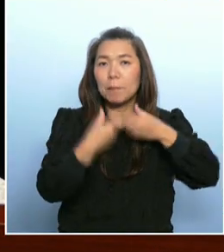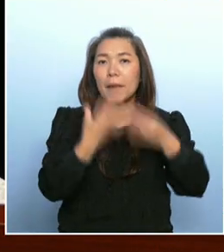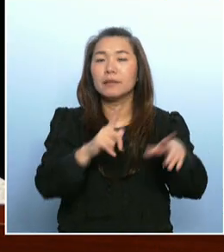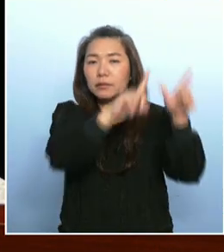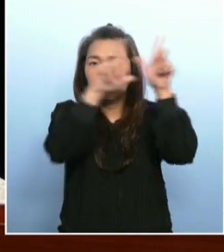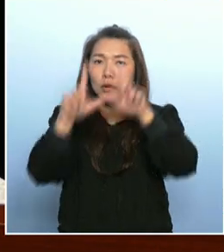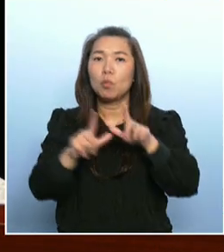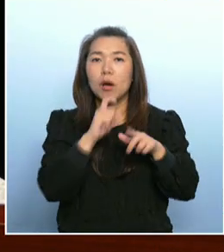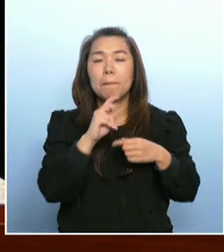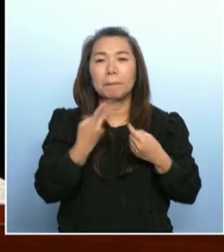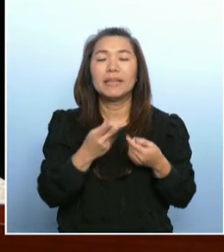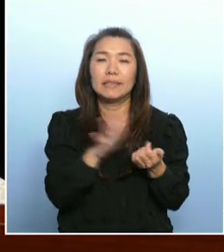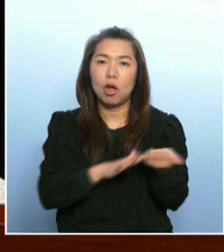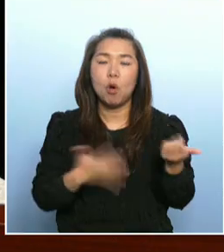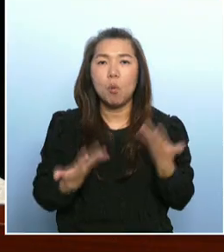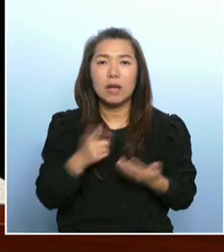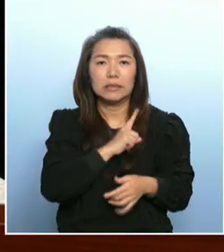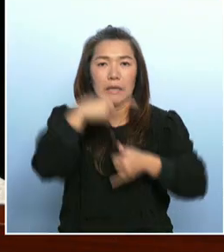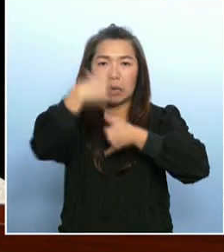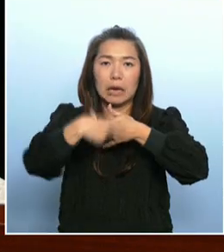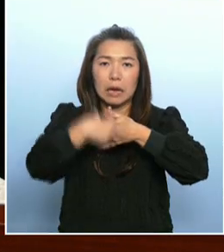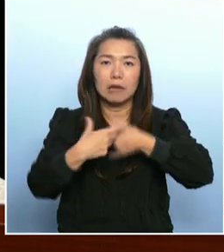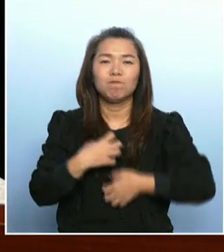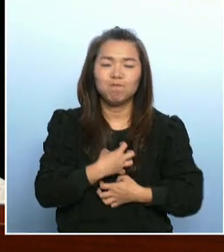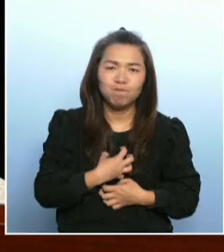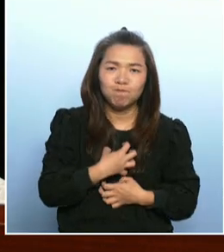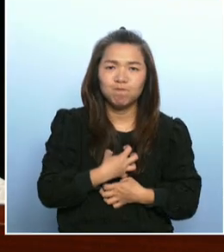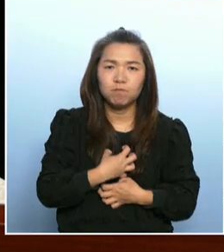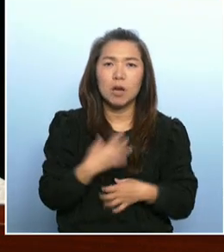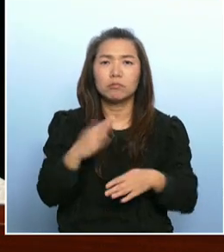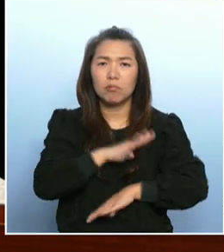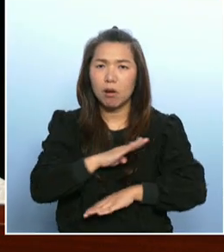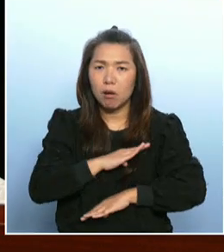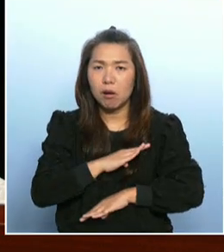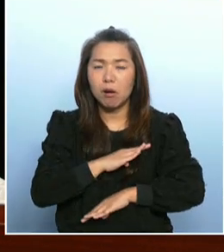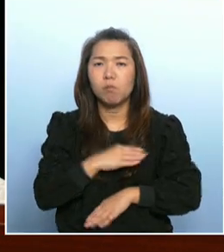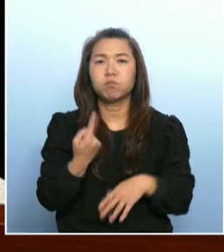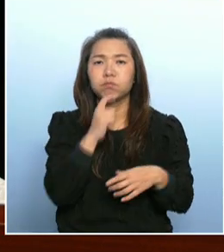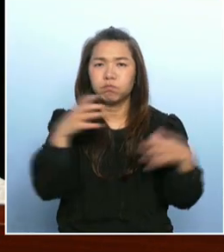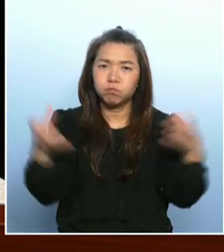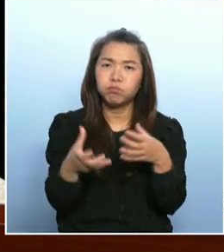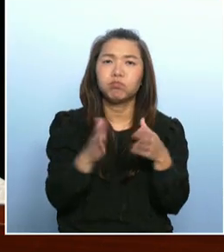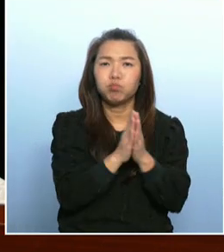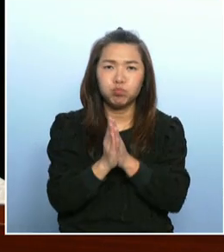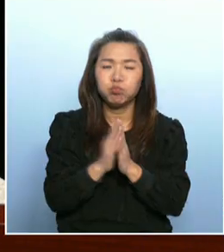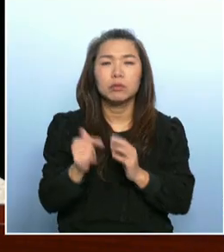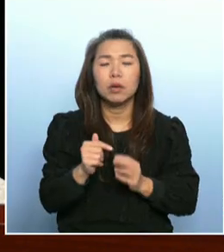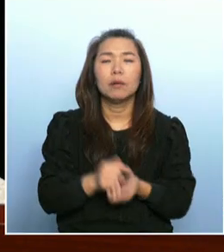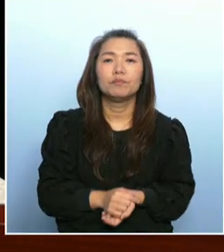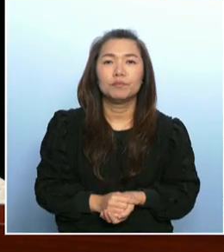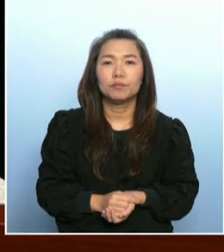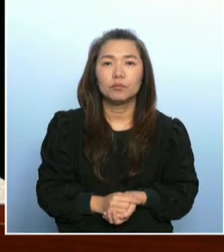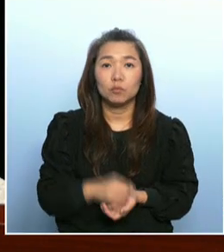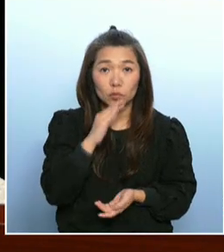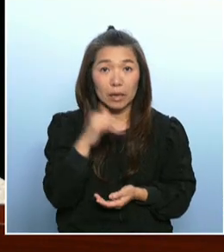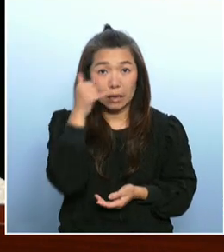So some persons with disabilities are with hearing impairment along with other chronic illnesses, and that may affect their